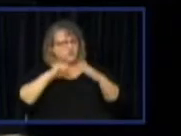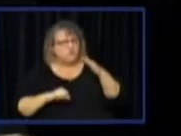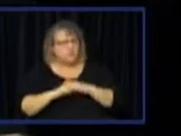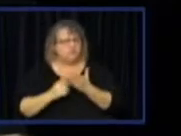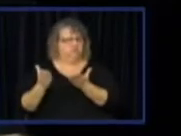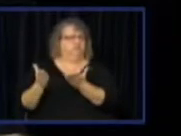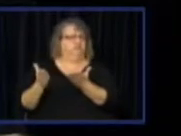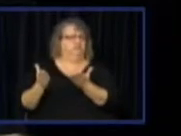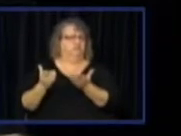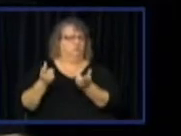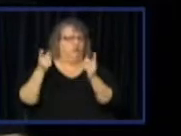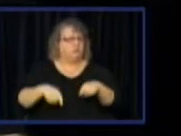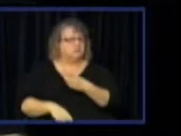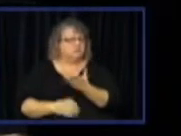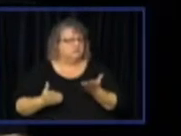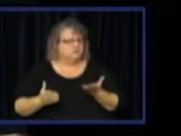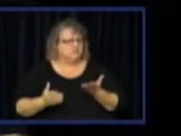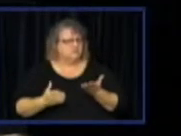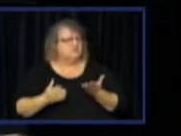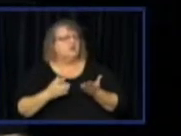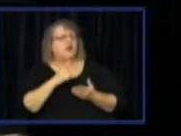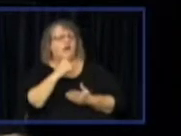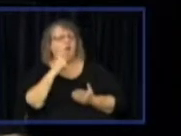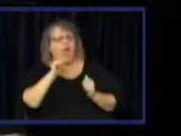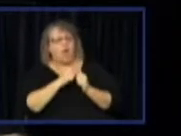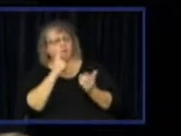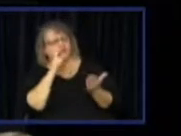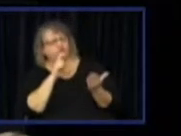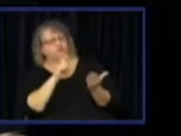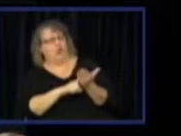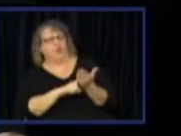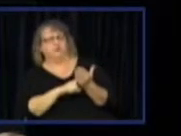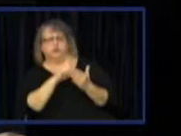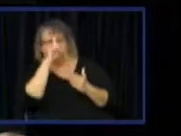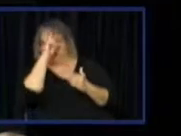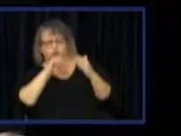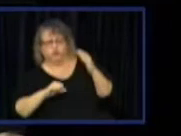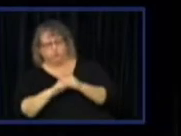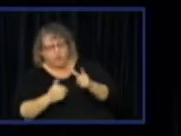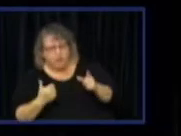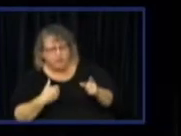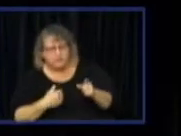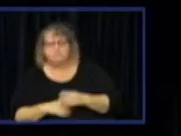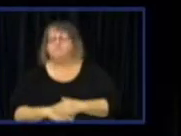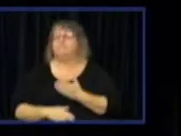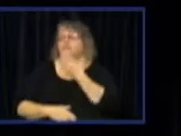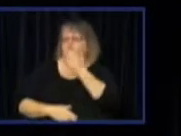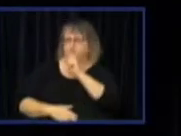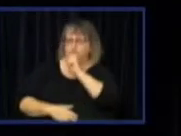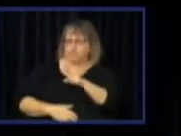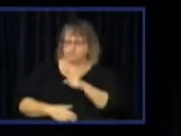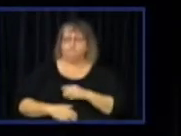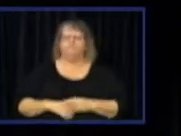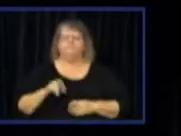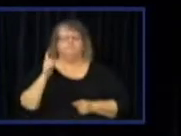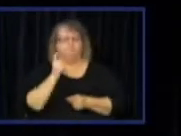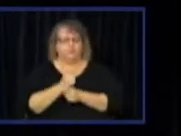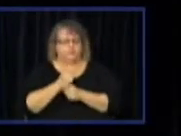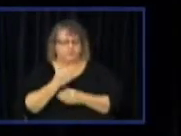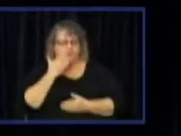stroke. So what are the signs and symptoms of a stroke? That's a great question, and thanks for bringing that